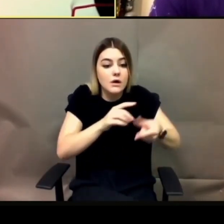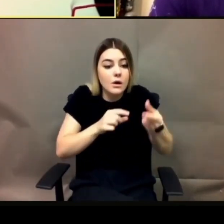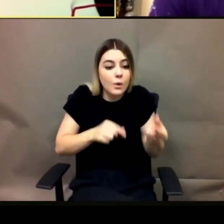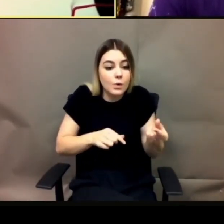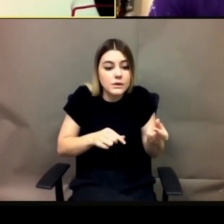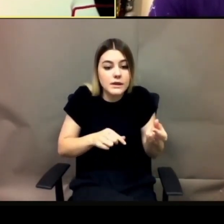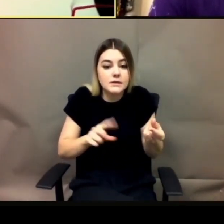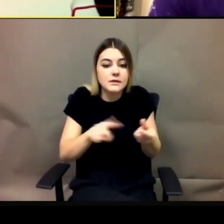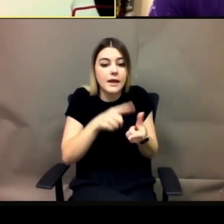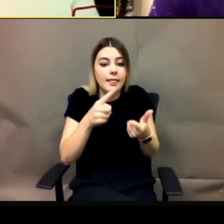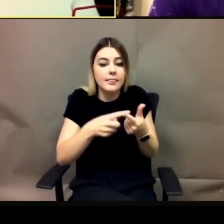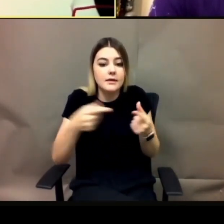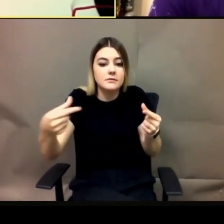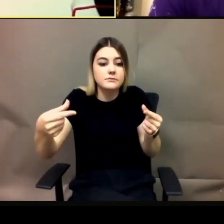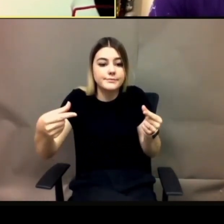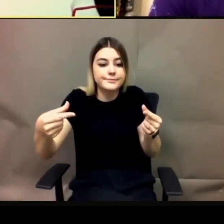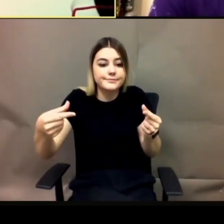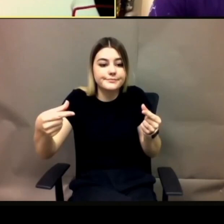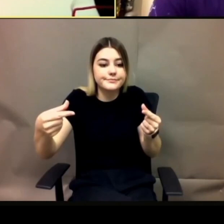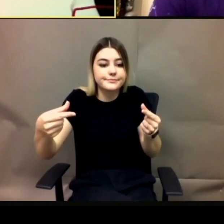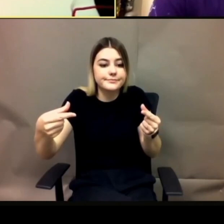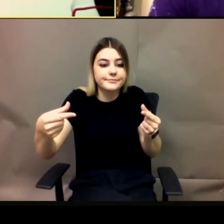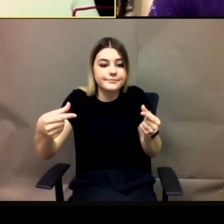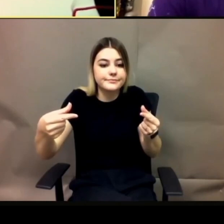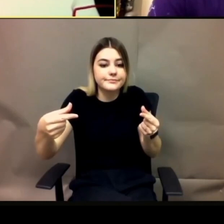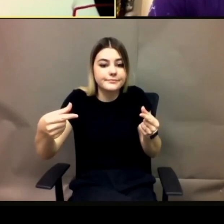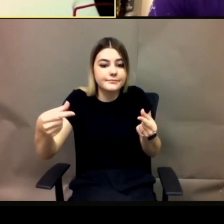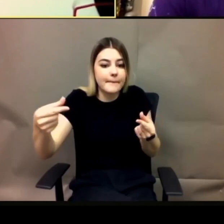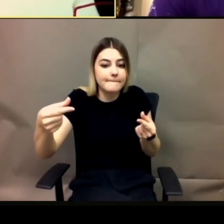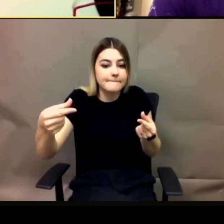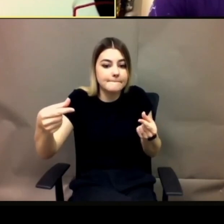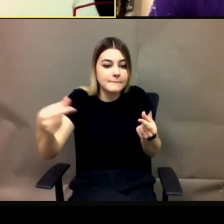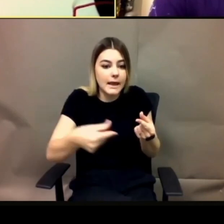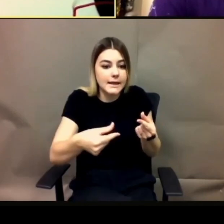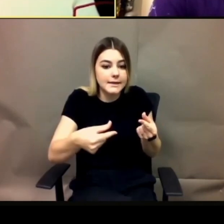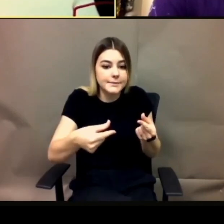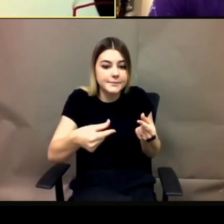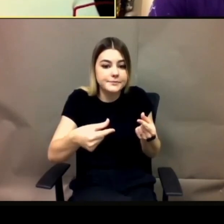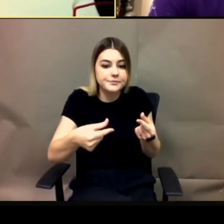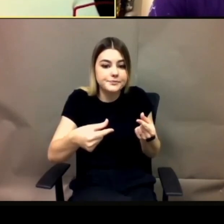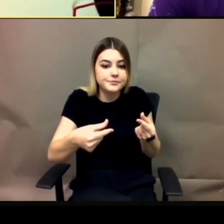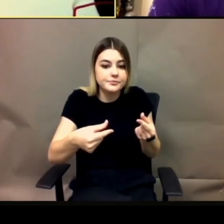I plugged in Makey Makey, because my computer thinks I plugged in